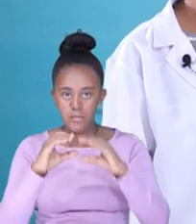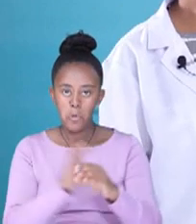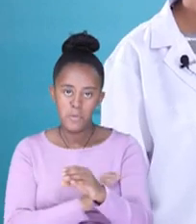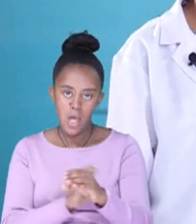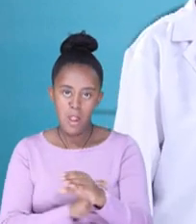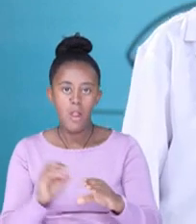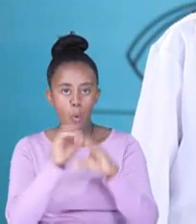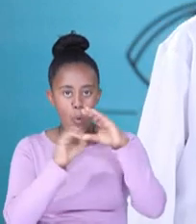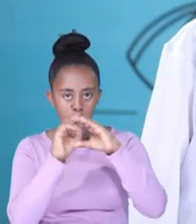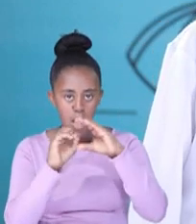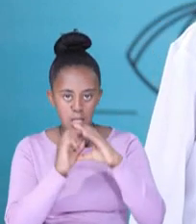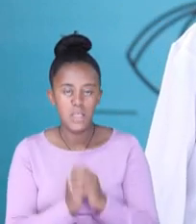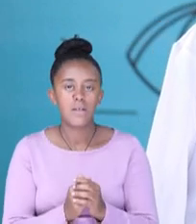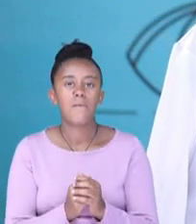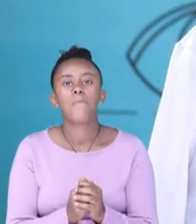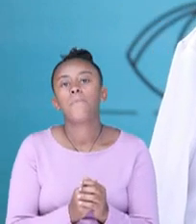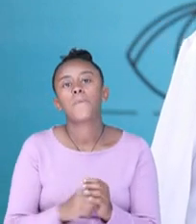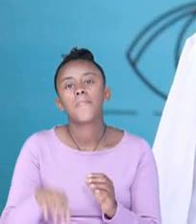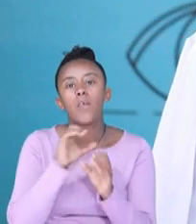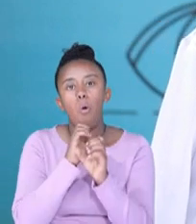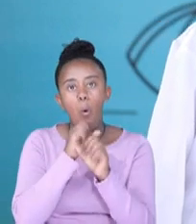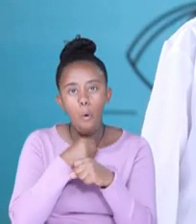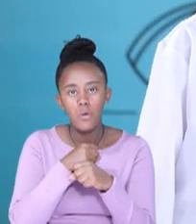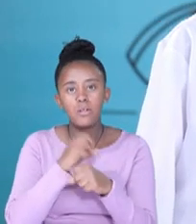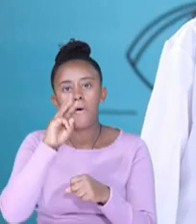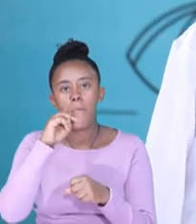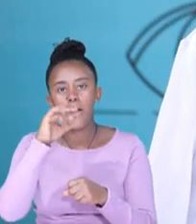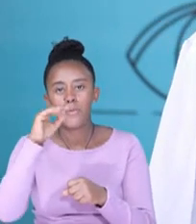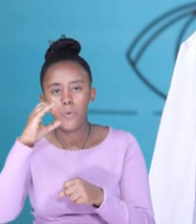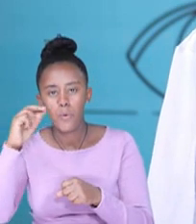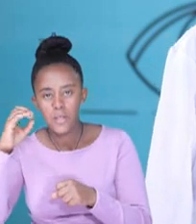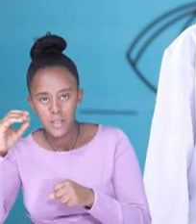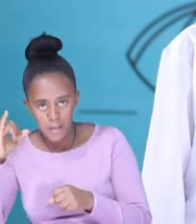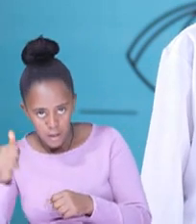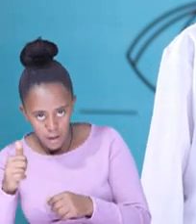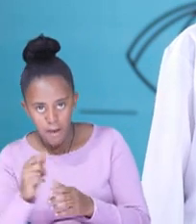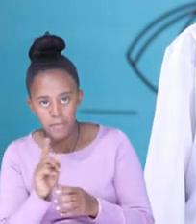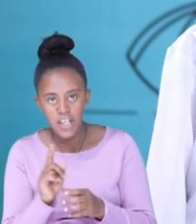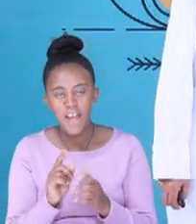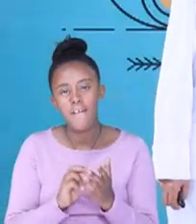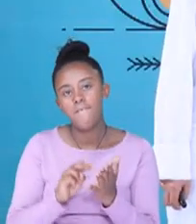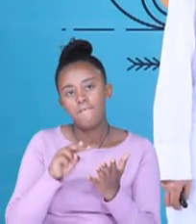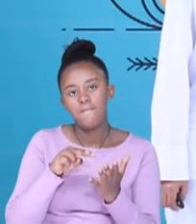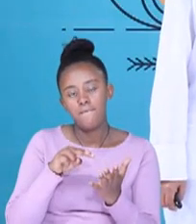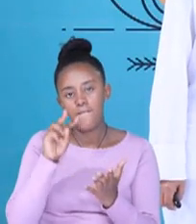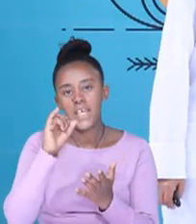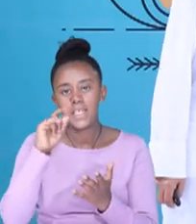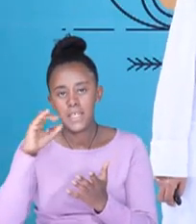cell organelles, here we have old mitochondria that is contained in vesicle, and